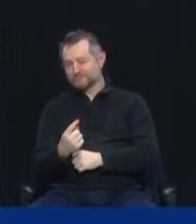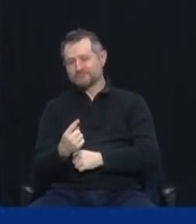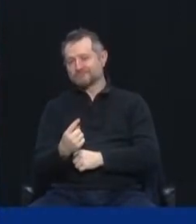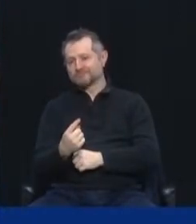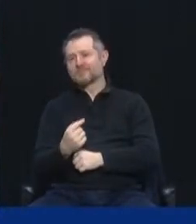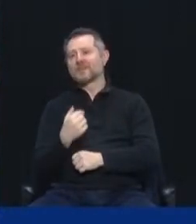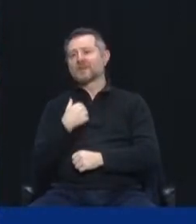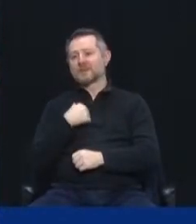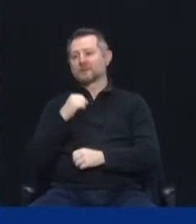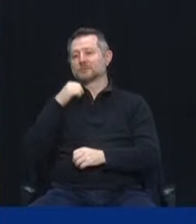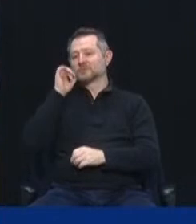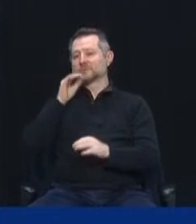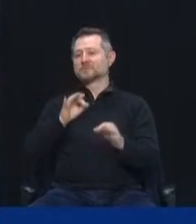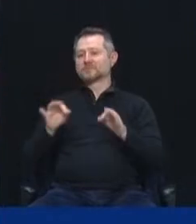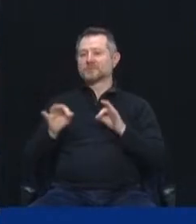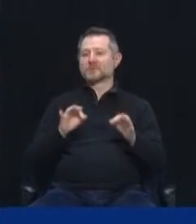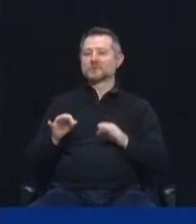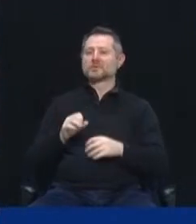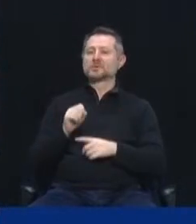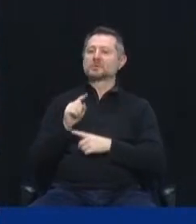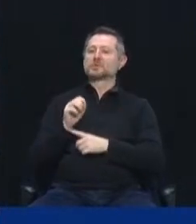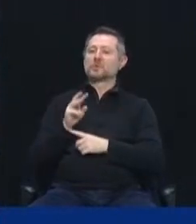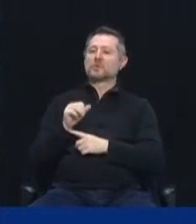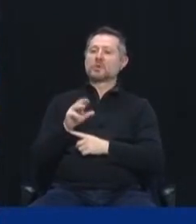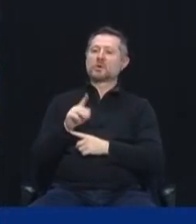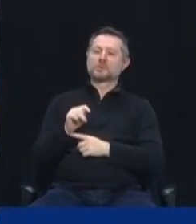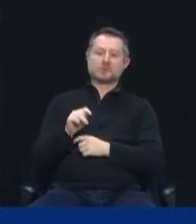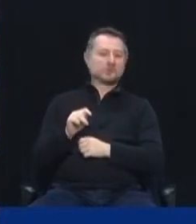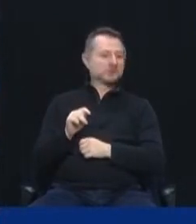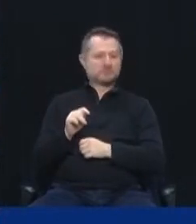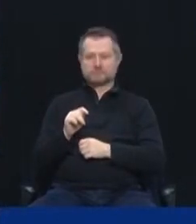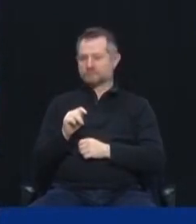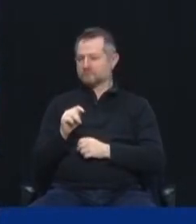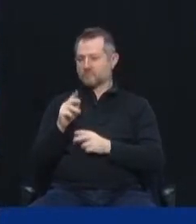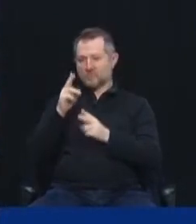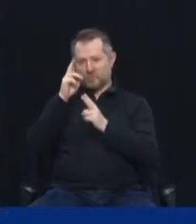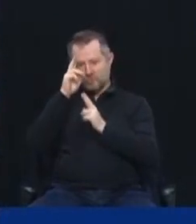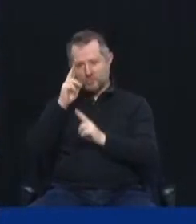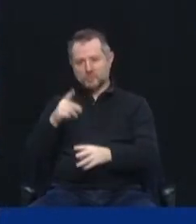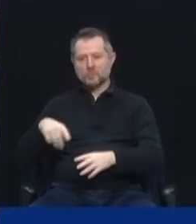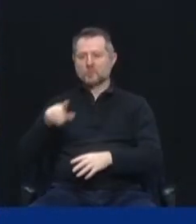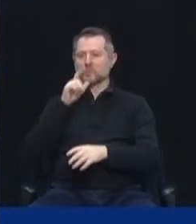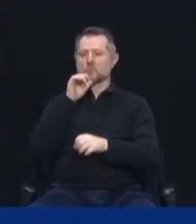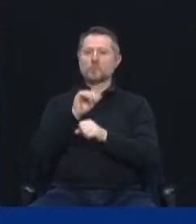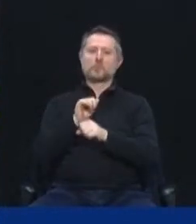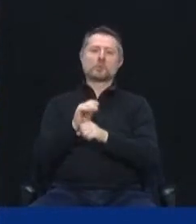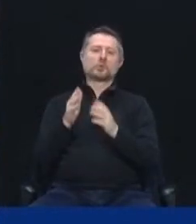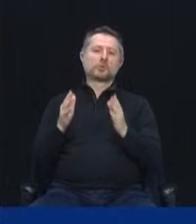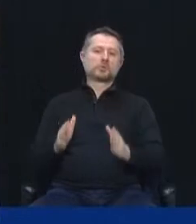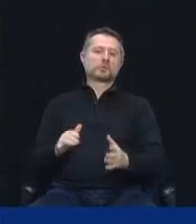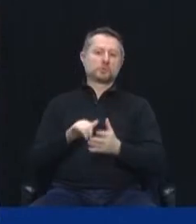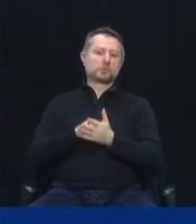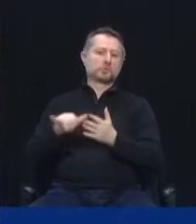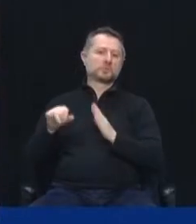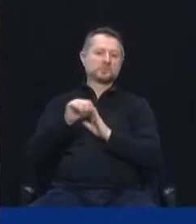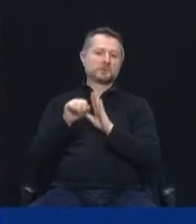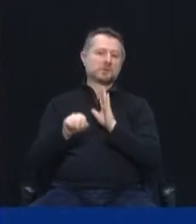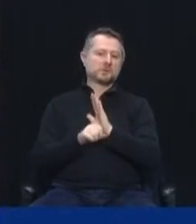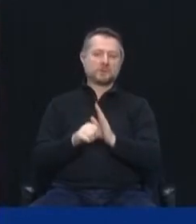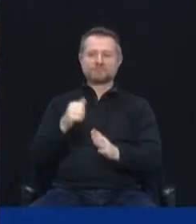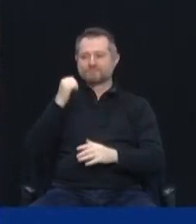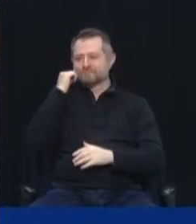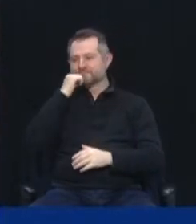the commission. It's to honor the working men and women of the state of New York who do it day in and day